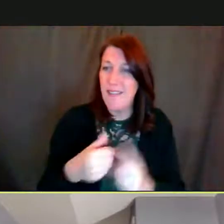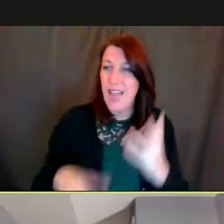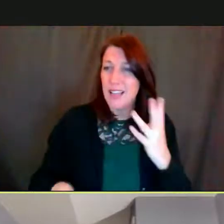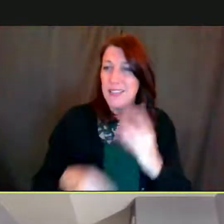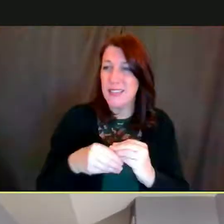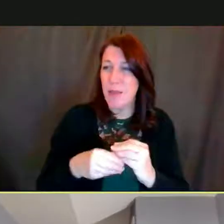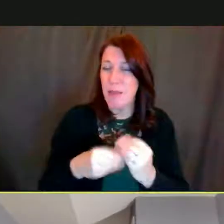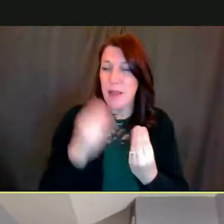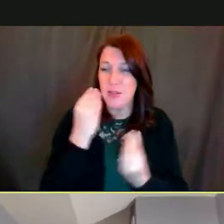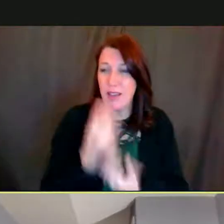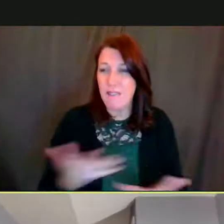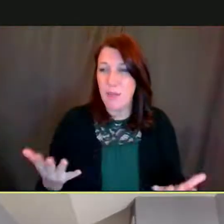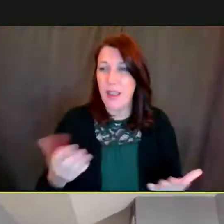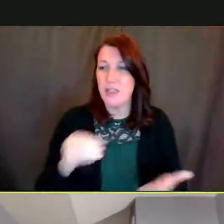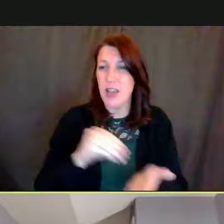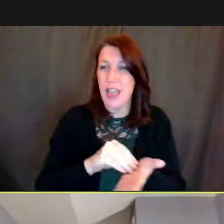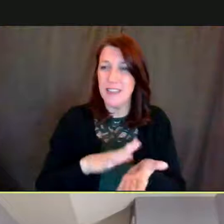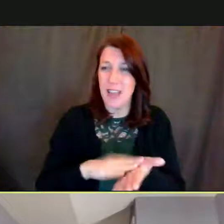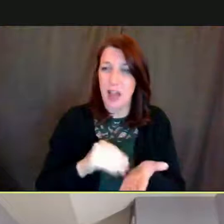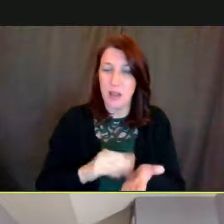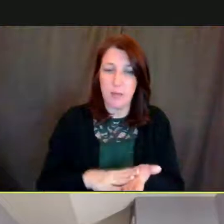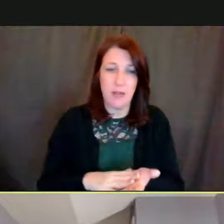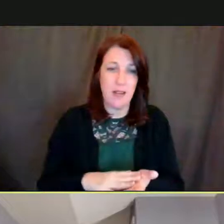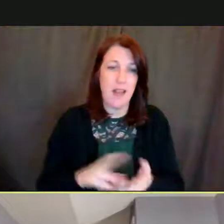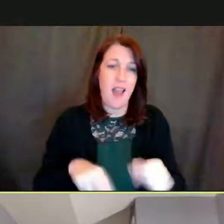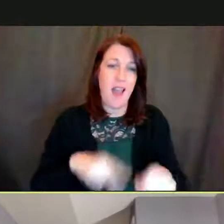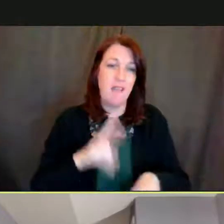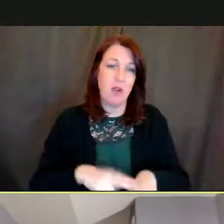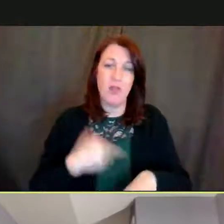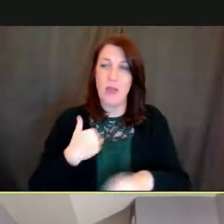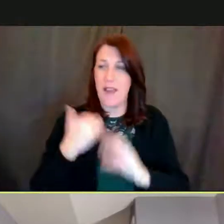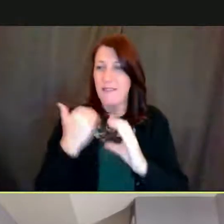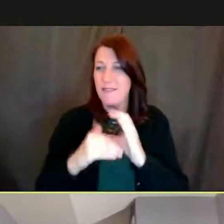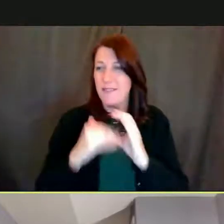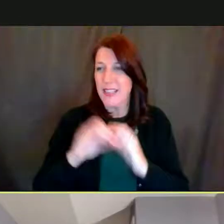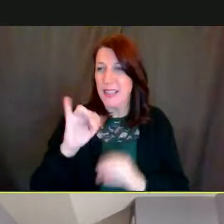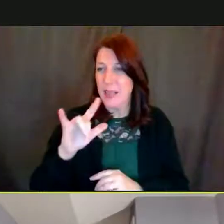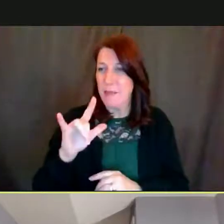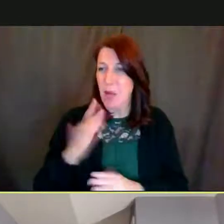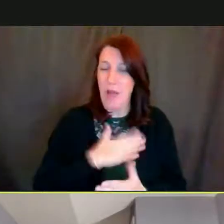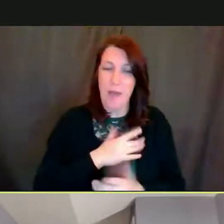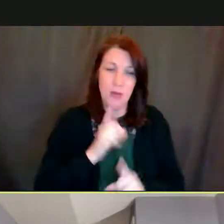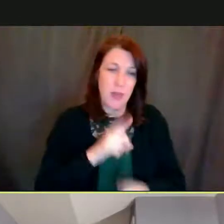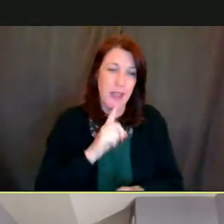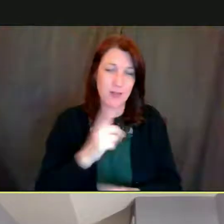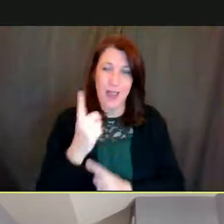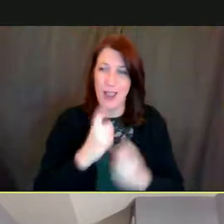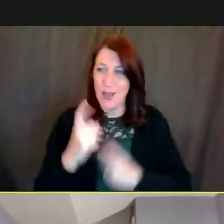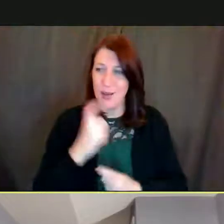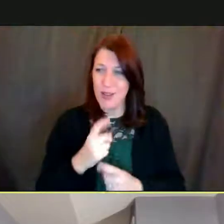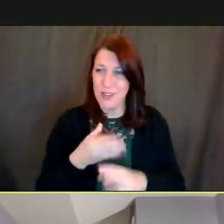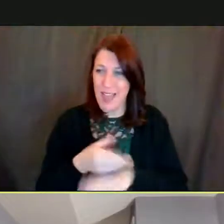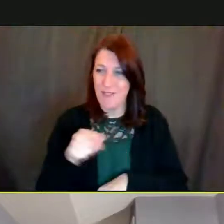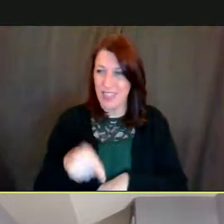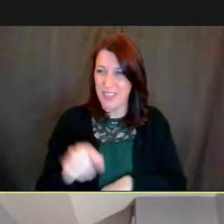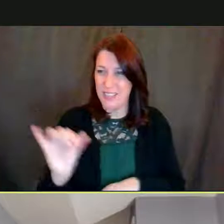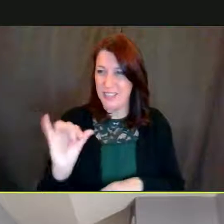information documents. And of course, we maintain an inbox, and we're always happy to sort of answer questions after this as well,